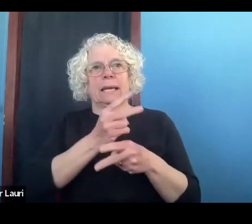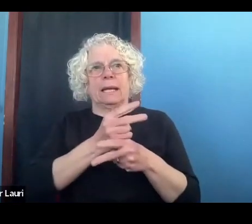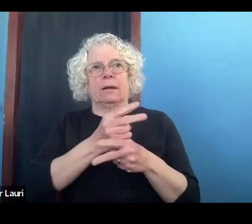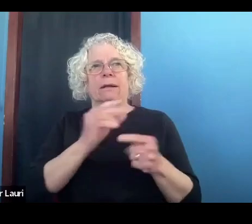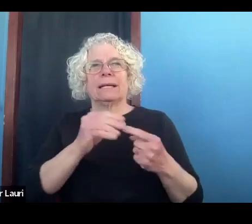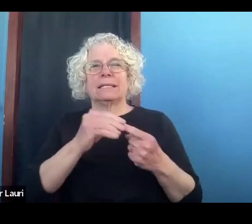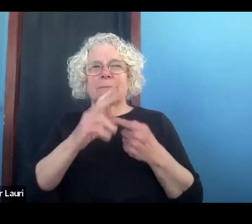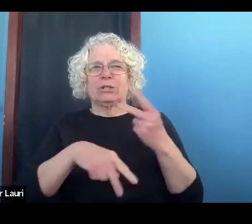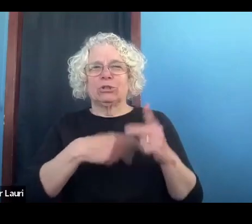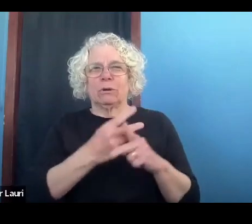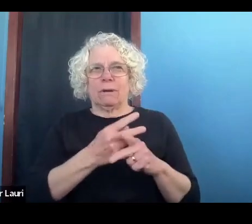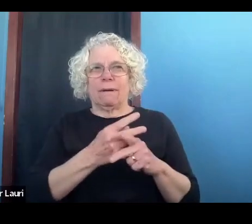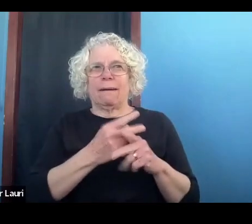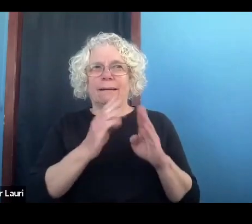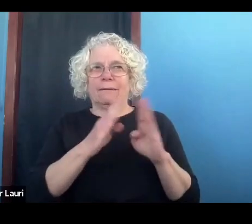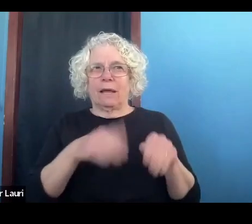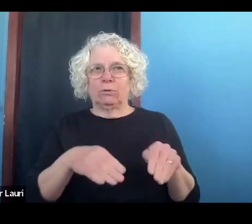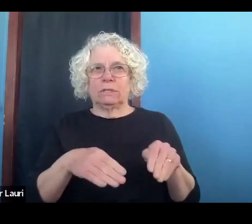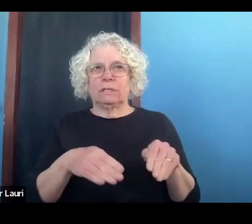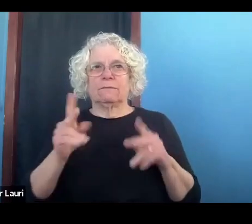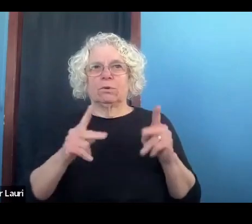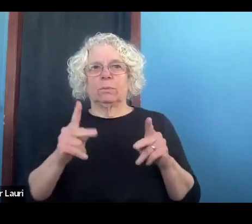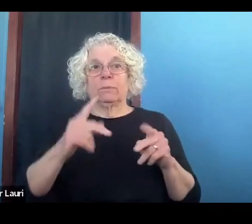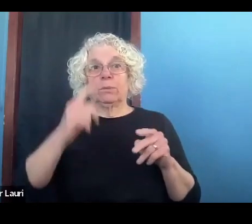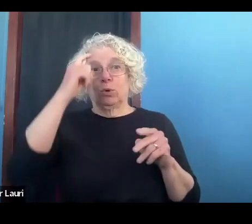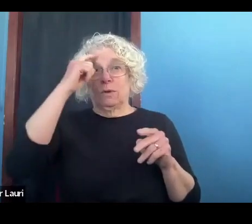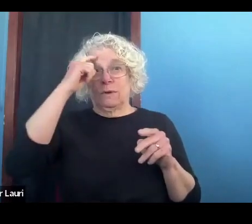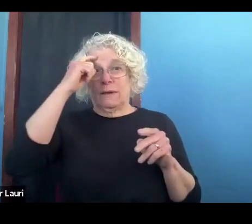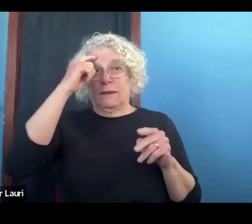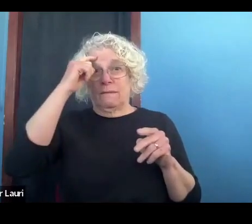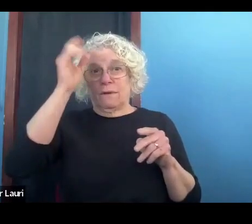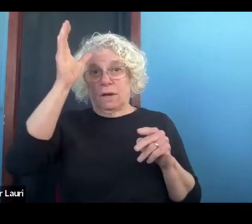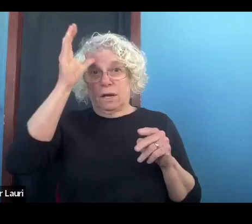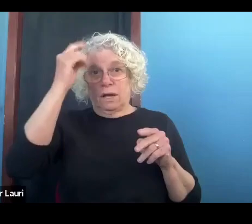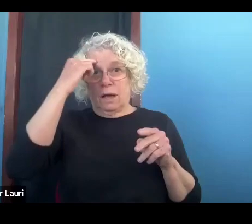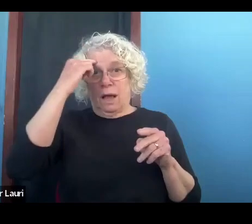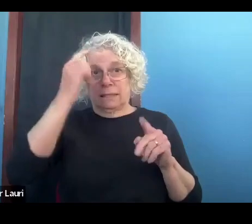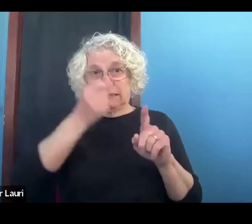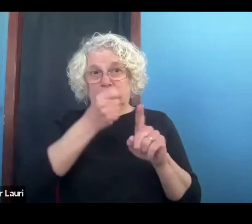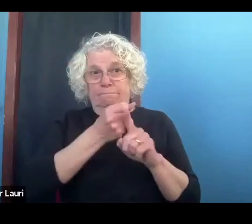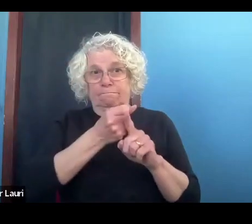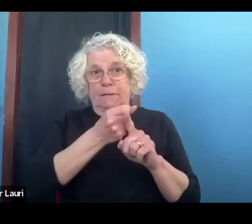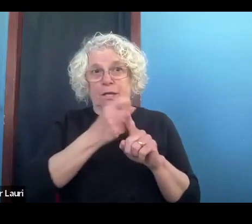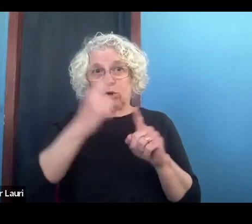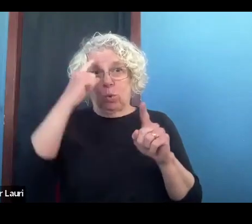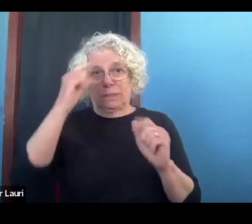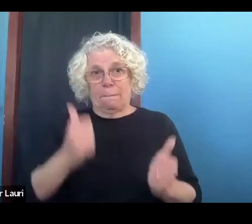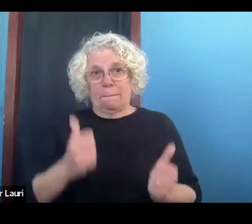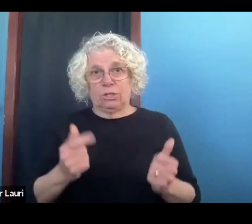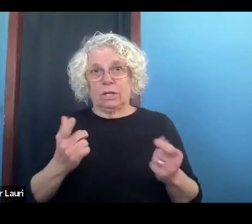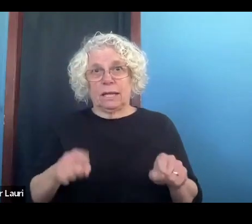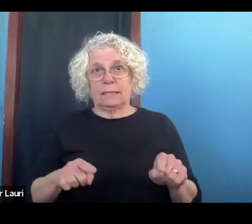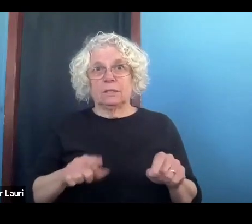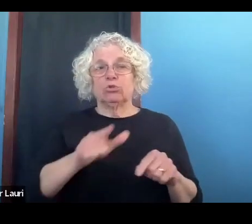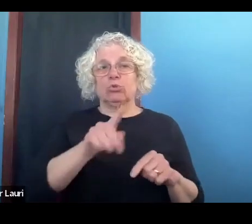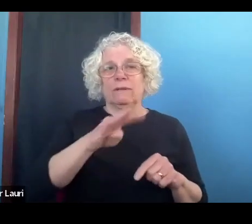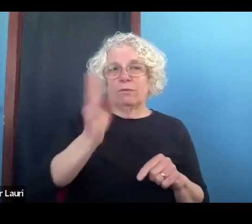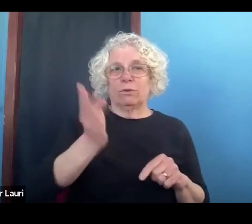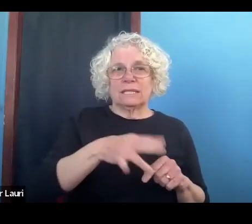and care for residents with cognitive impairment or dementia. It has 24/7